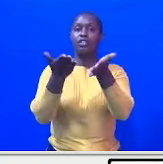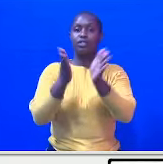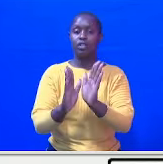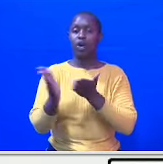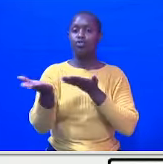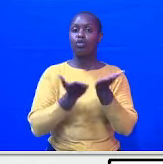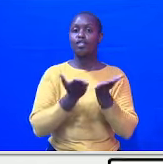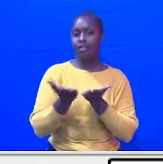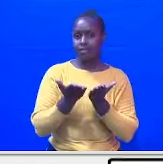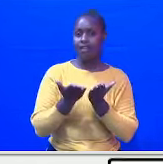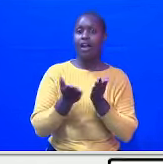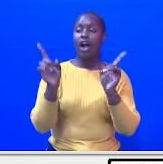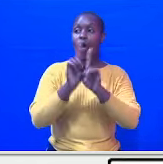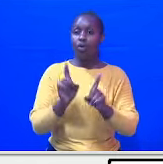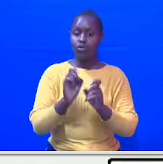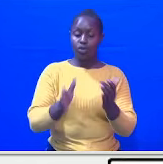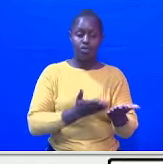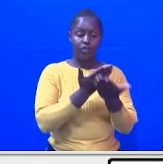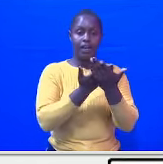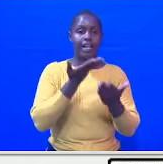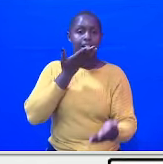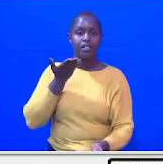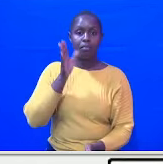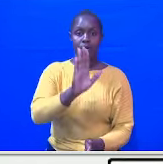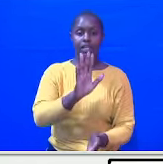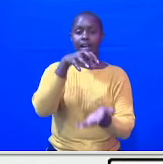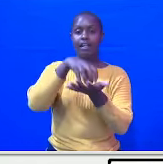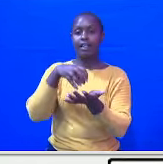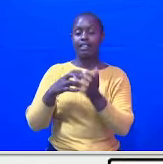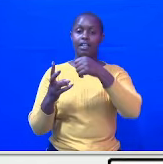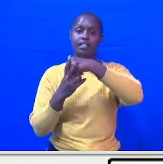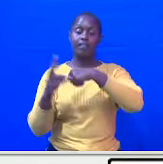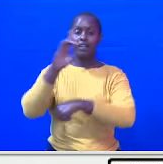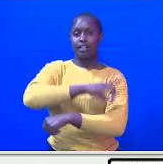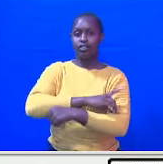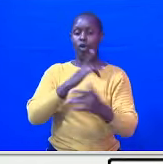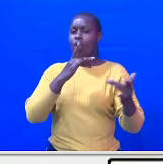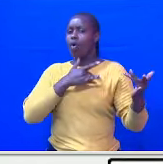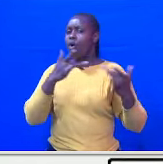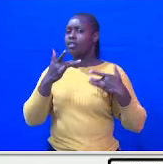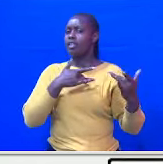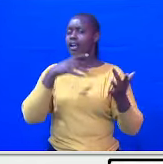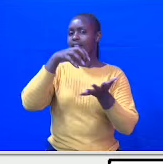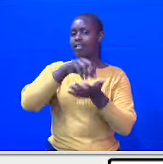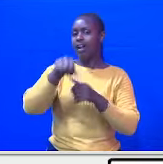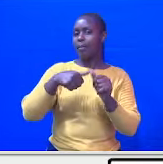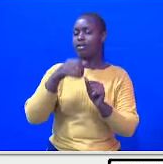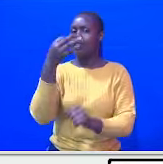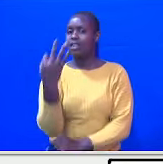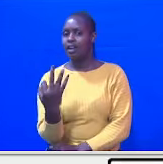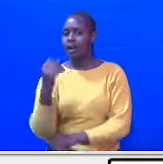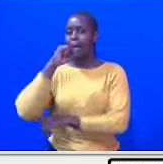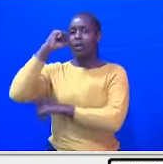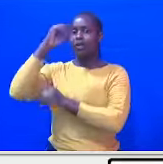serve respondents in the case within 7 days. In regards to the matter, the three politicians had moved to